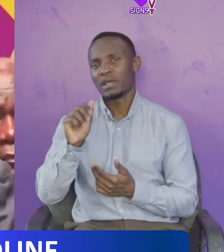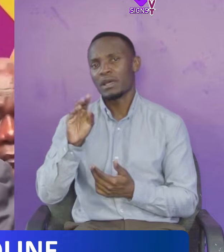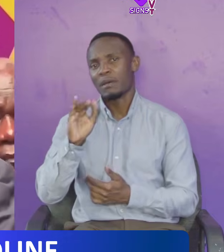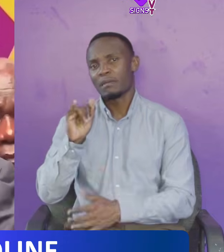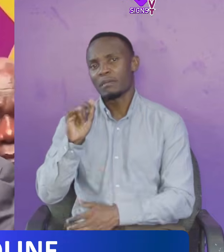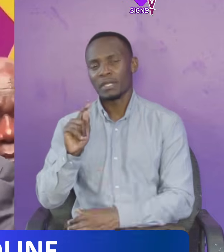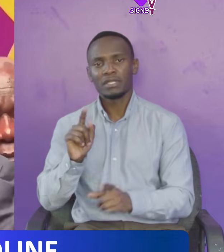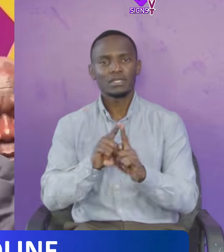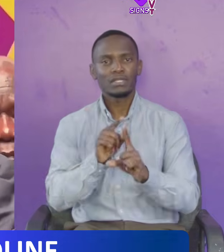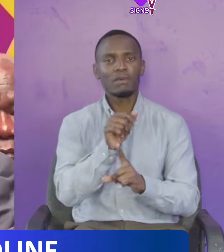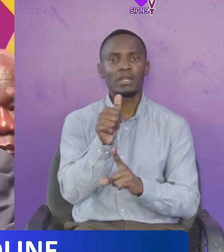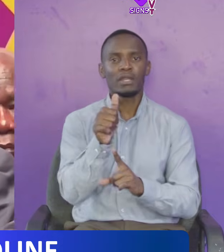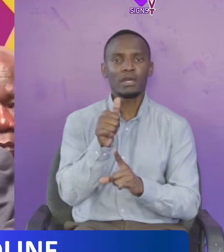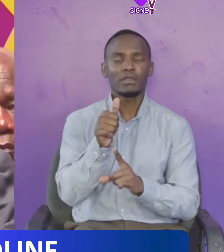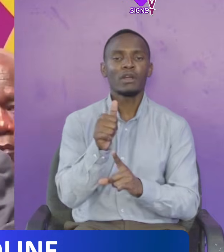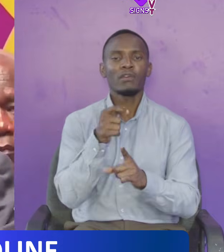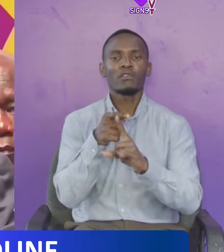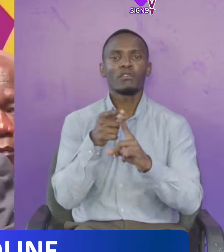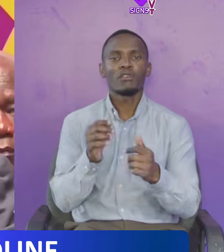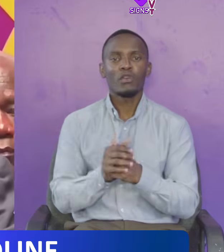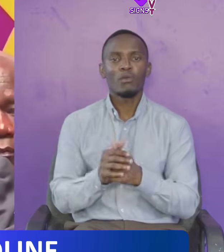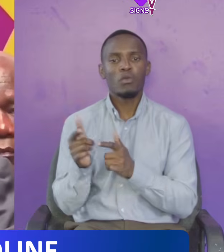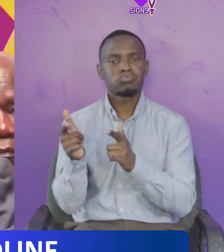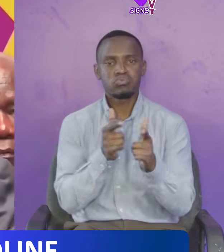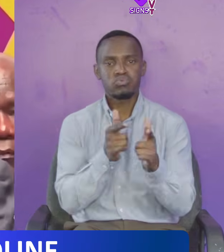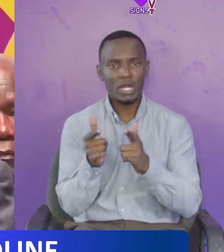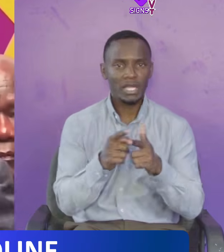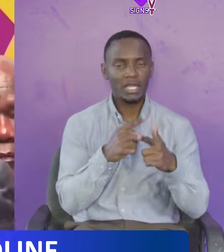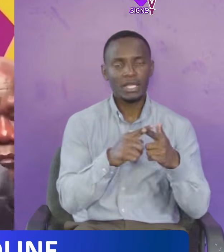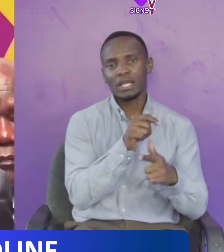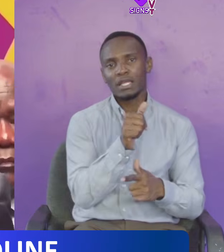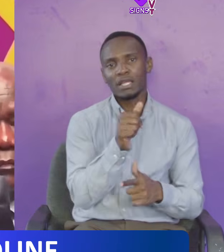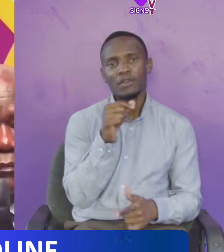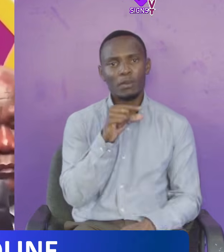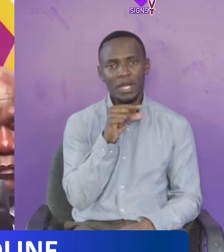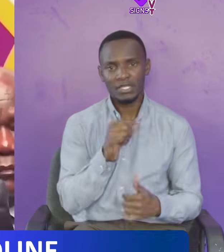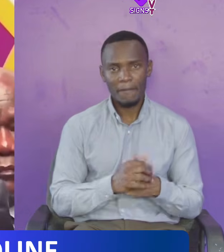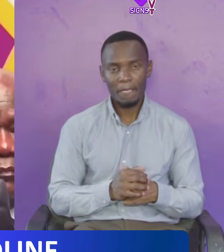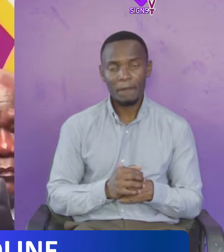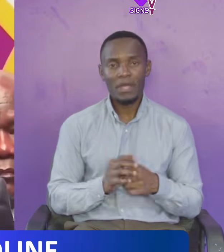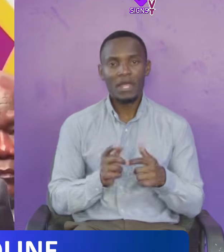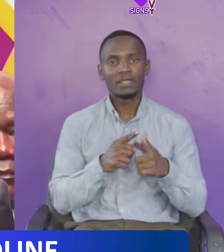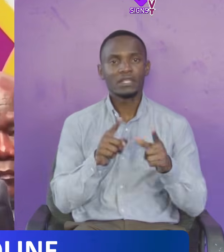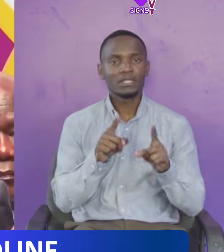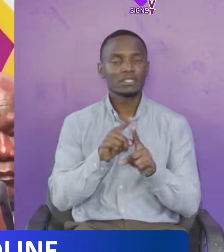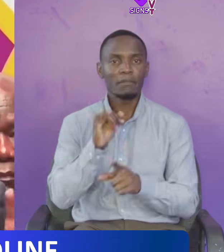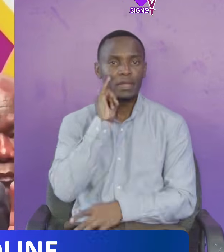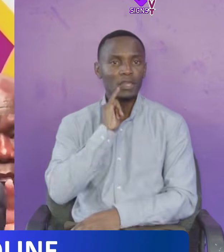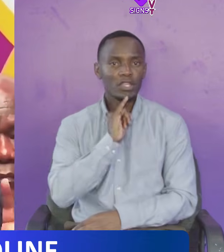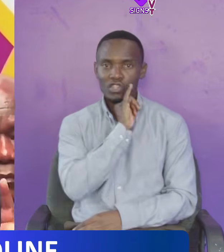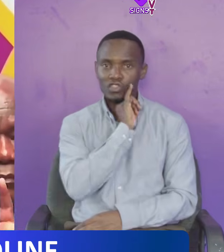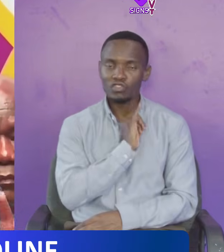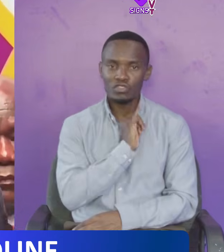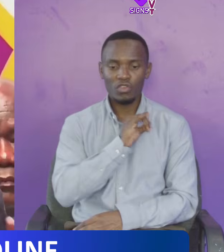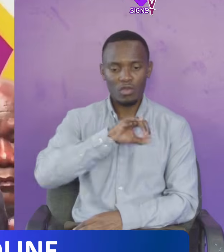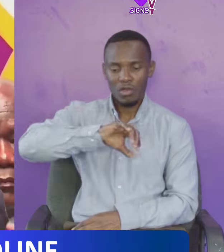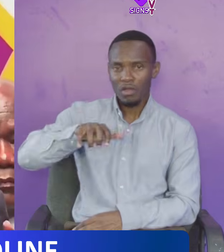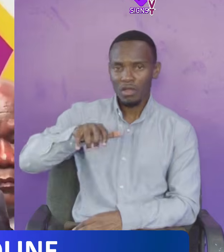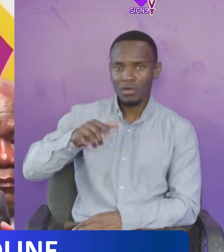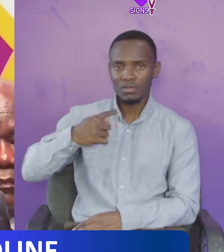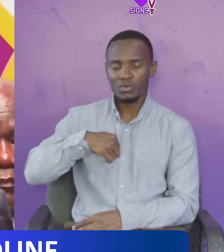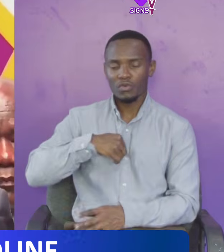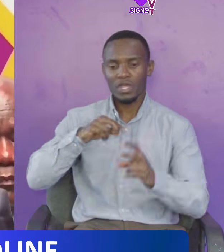Garissa. We also have started investigations in Isiolo County. So it is not